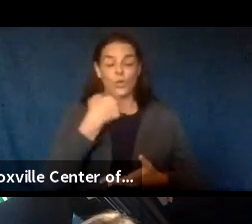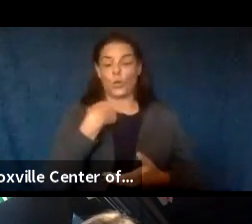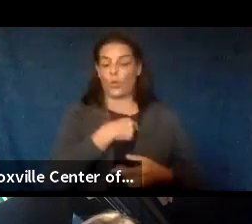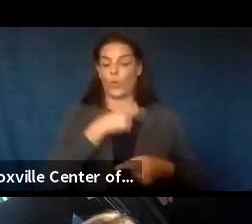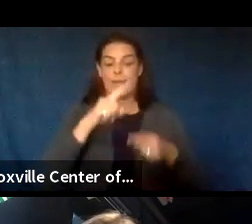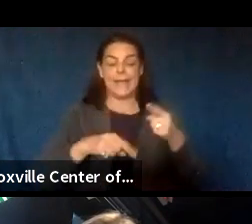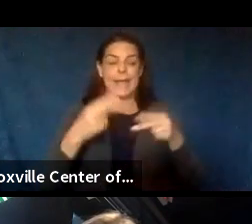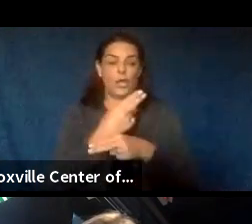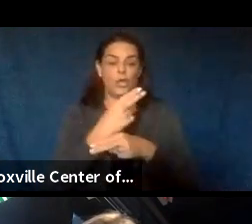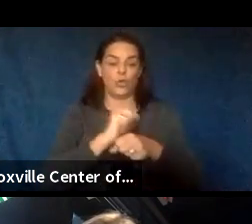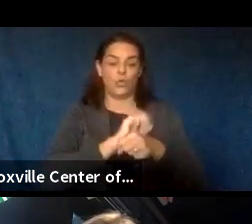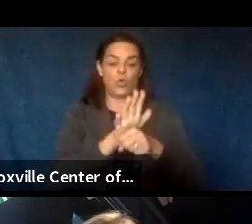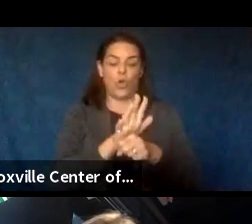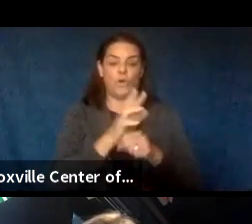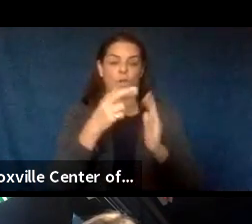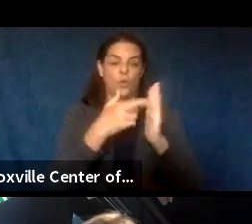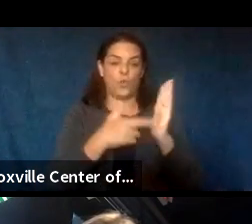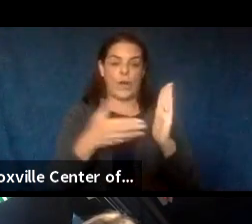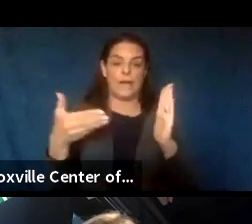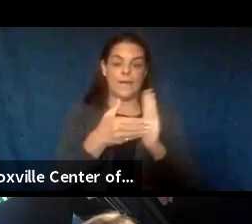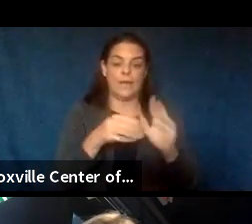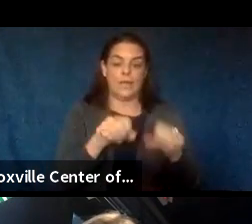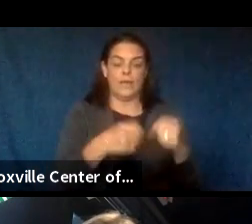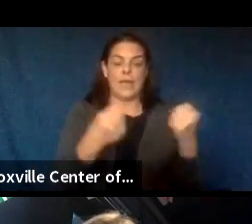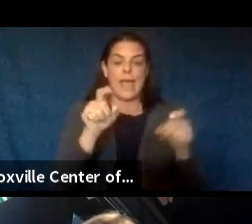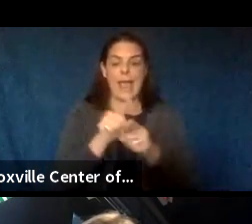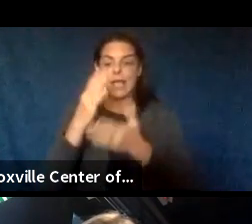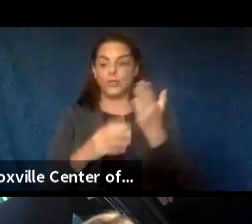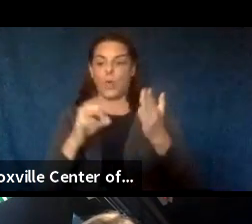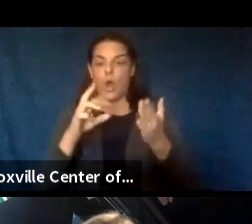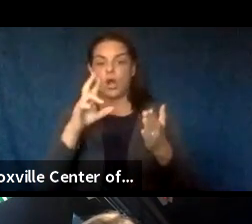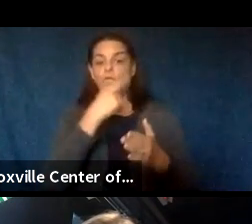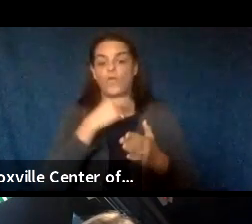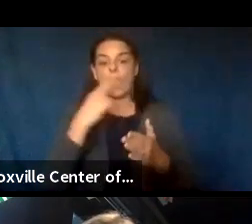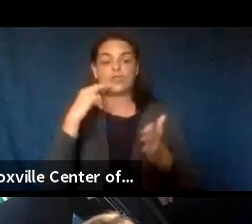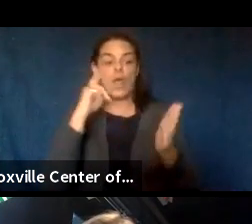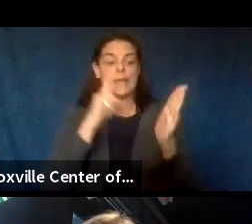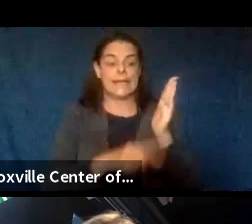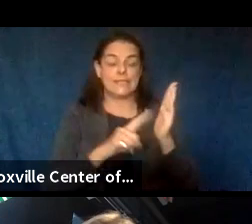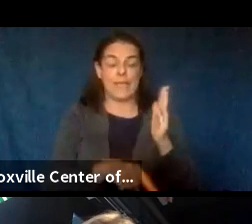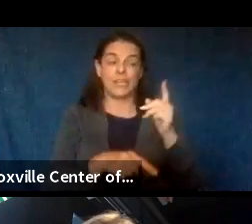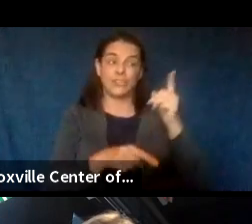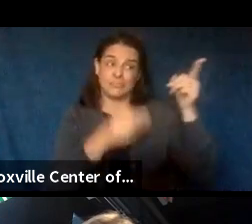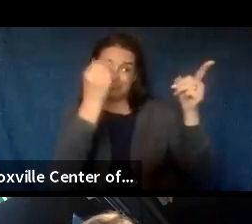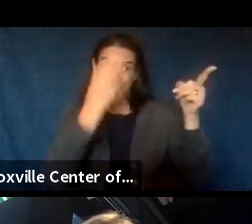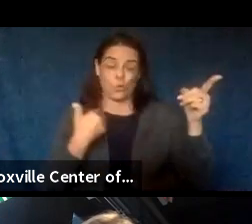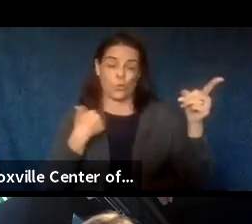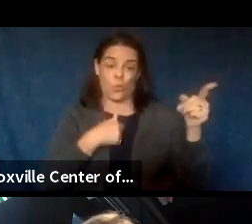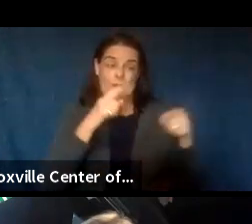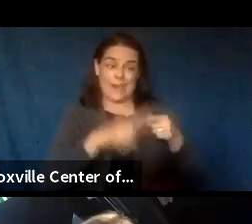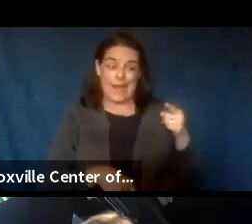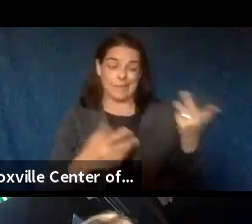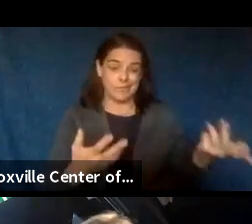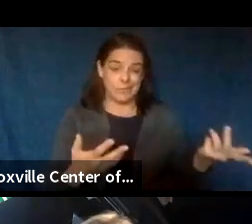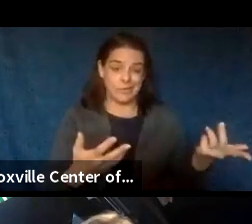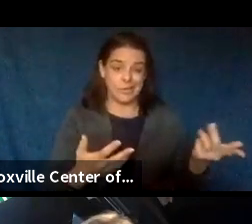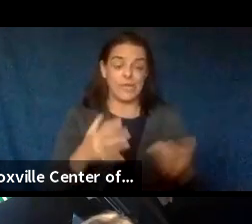COVID regulation violations as part of a restaurant inspection to go down the road that we normally go down